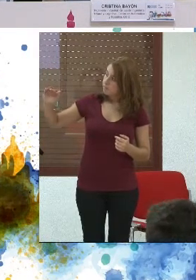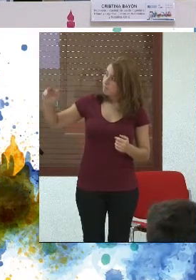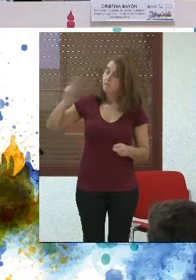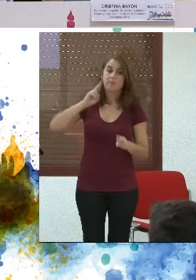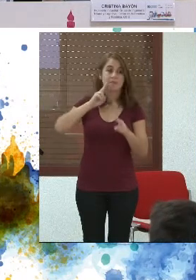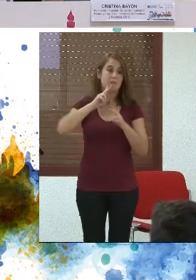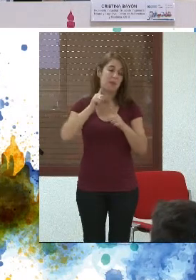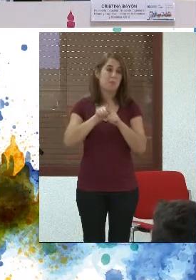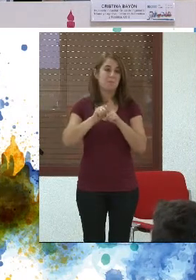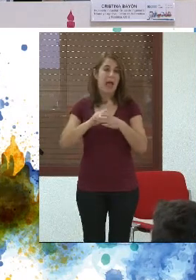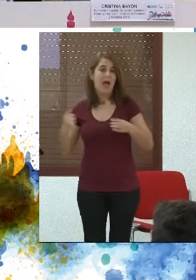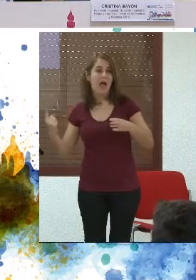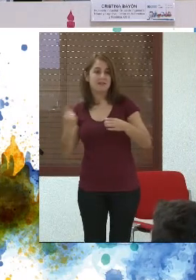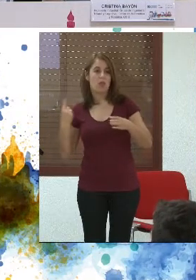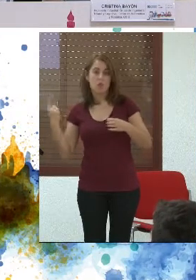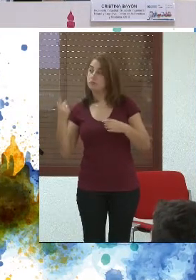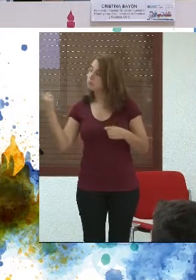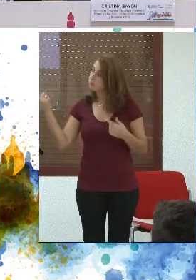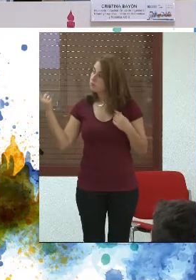through isolator,